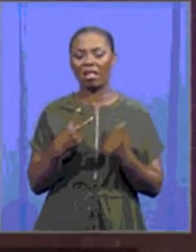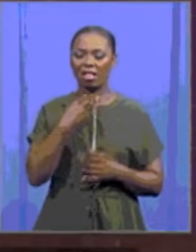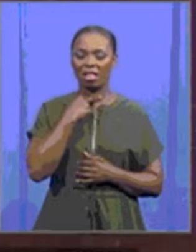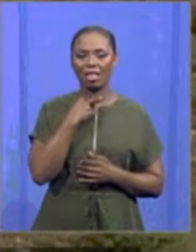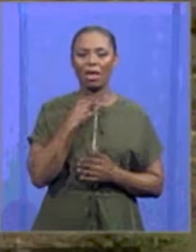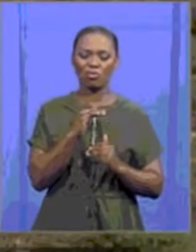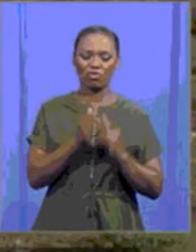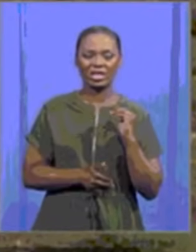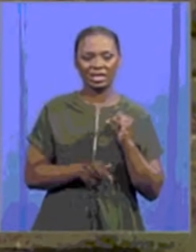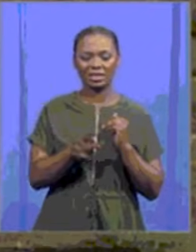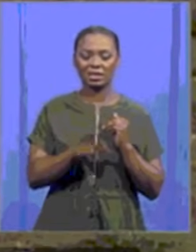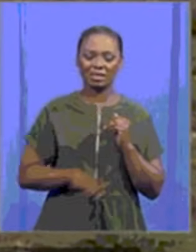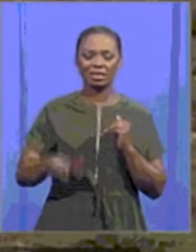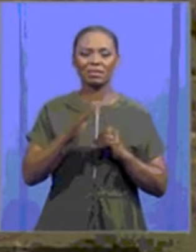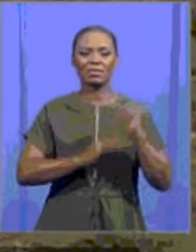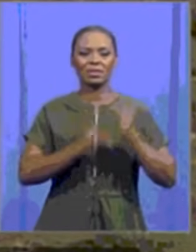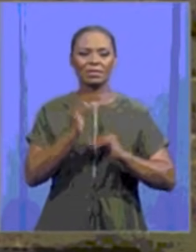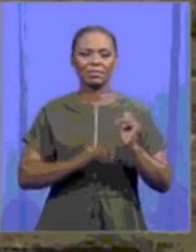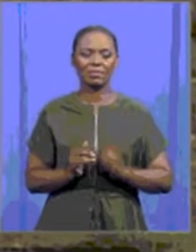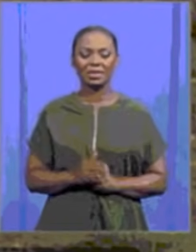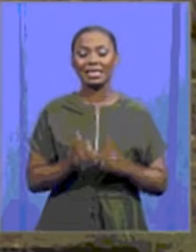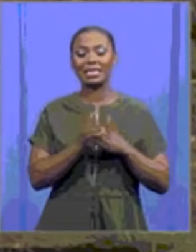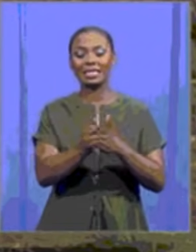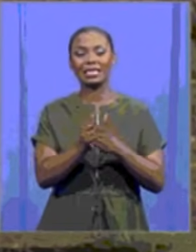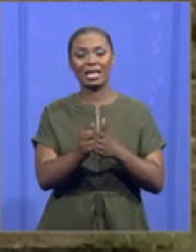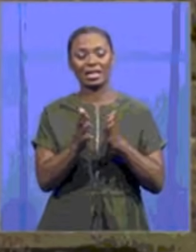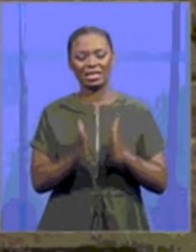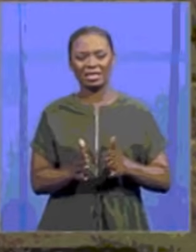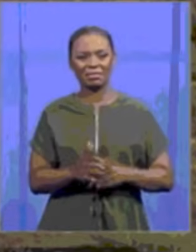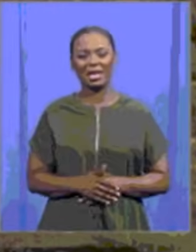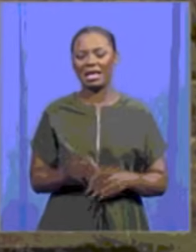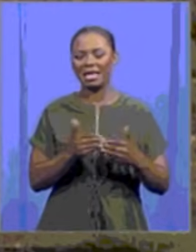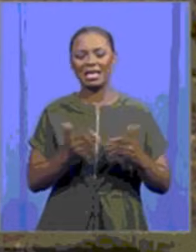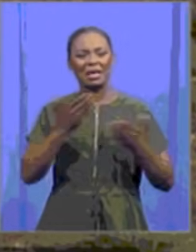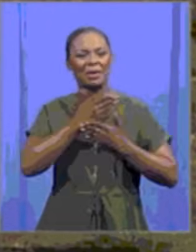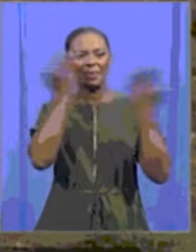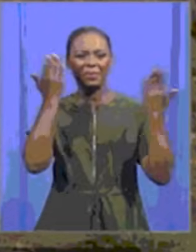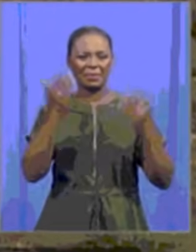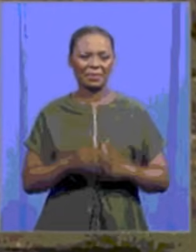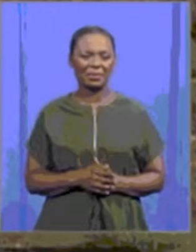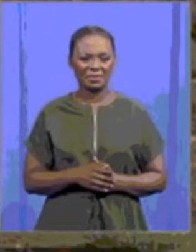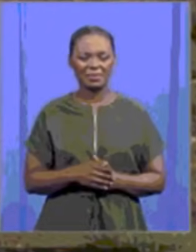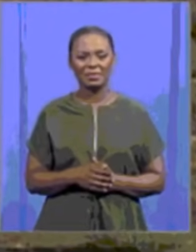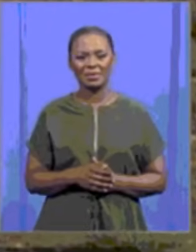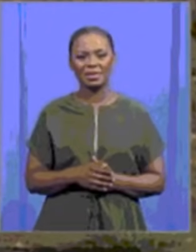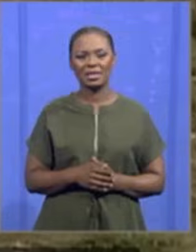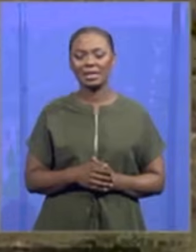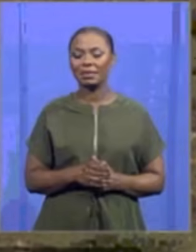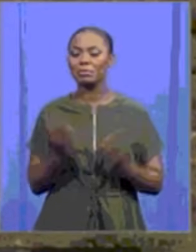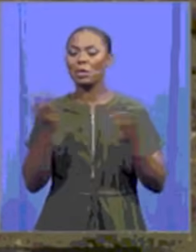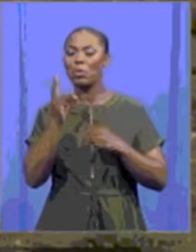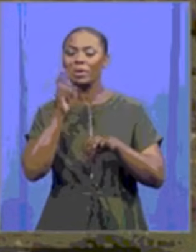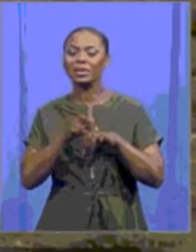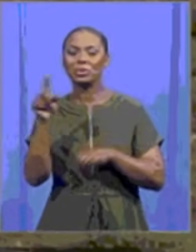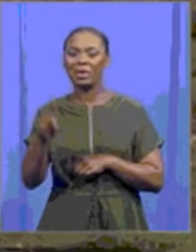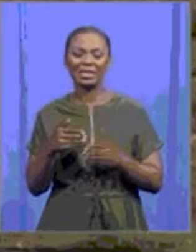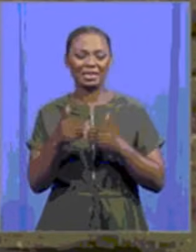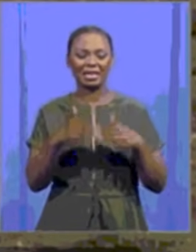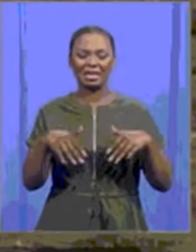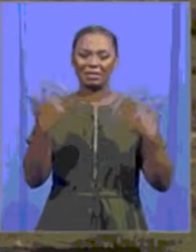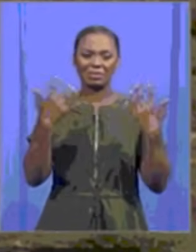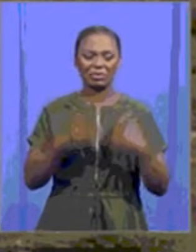setšhaba. Gona leadership, and leadership e leng teng, they don't care, even they don't care about the needs of the people, because even